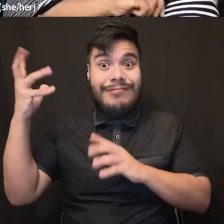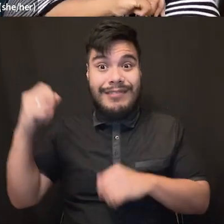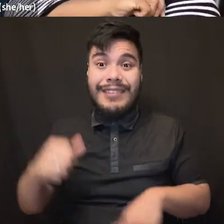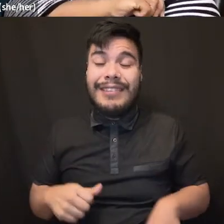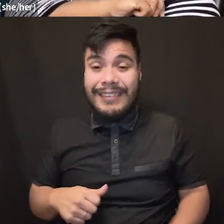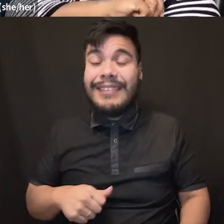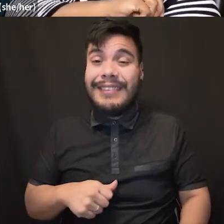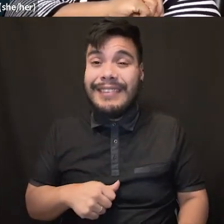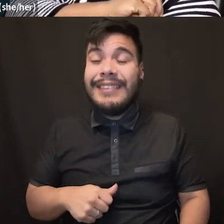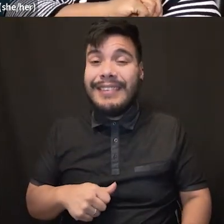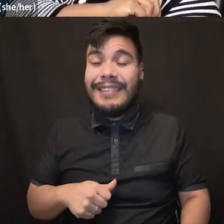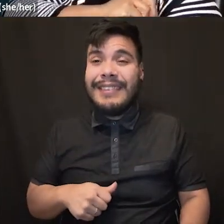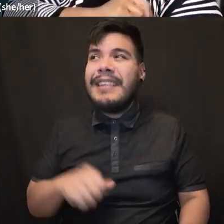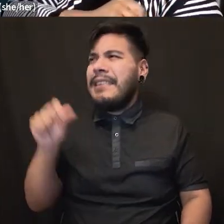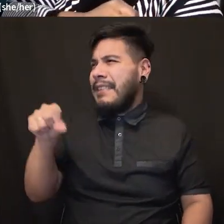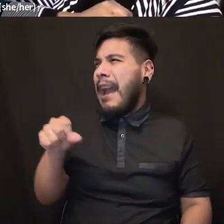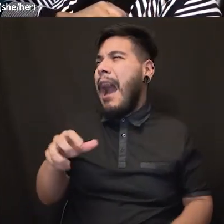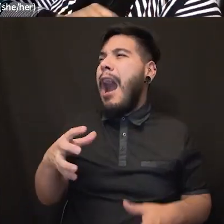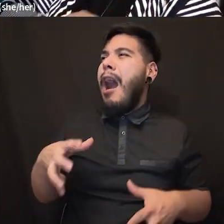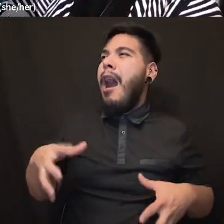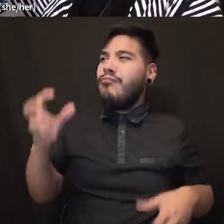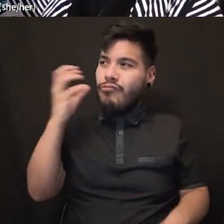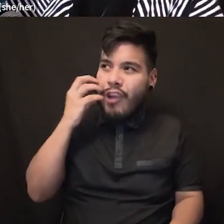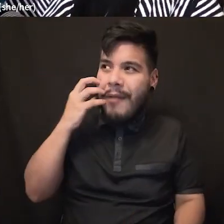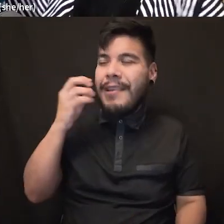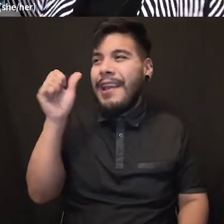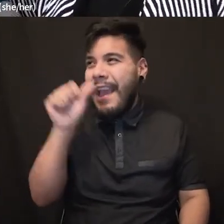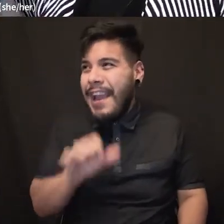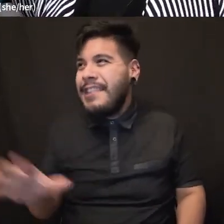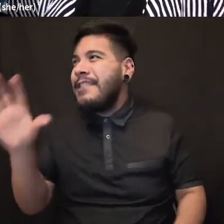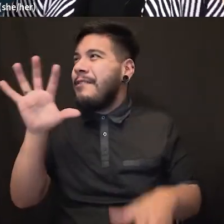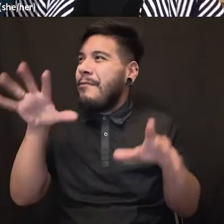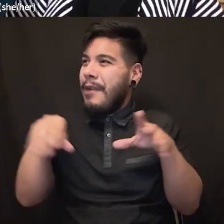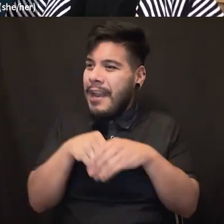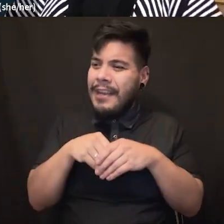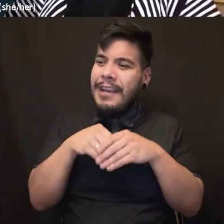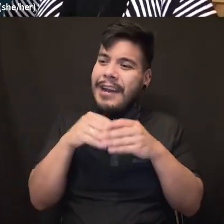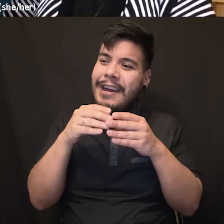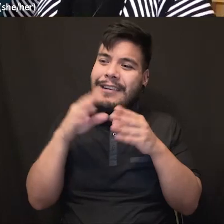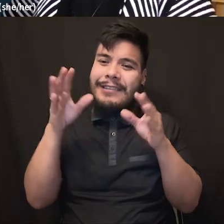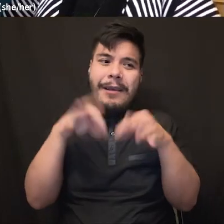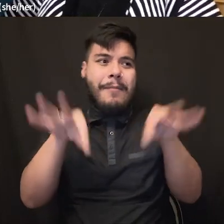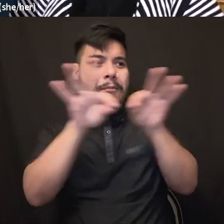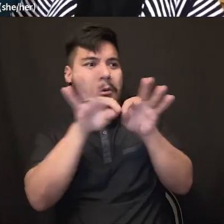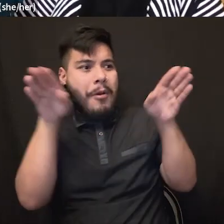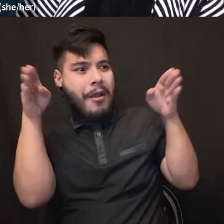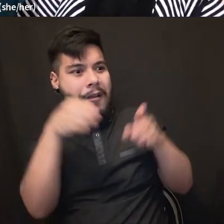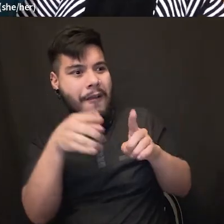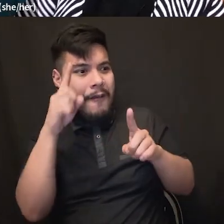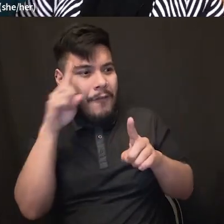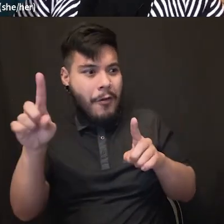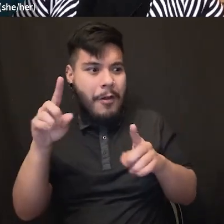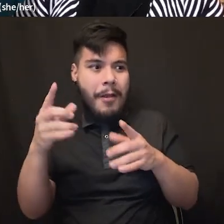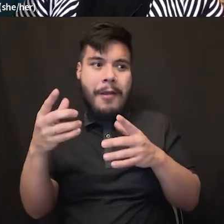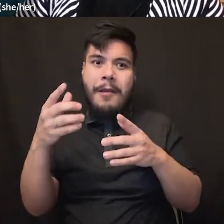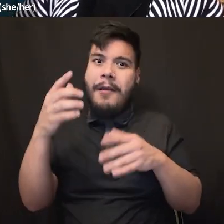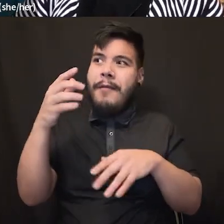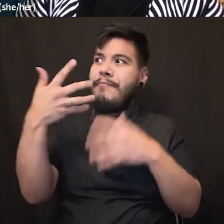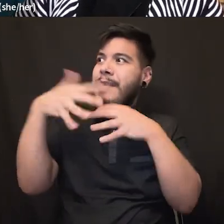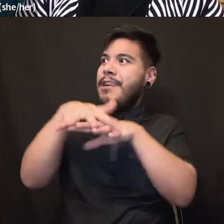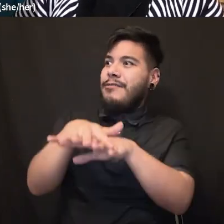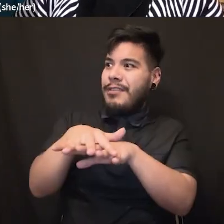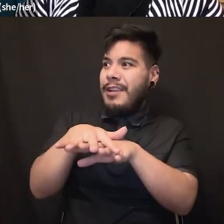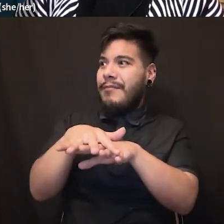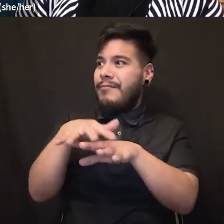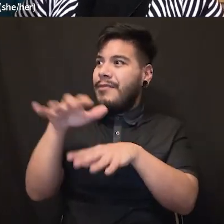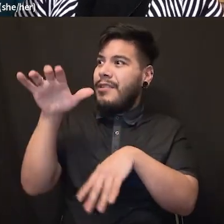Yeah, a chubby Asian wedding as the focal point of a mainstream like media conglomerate for even like